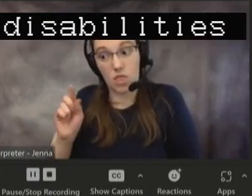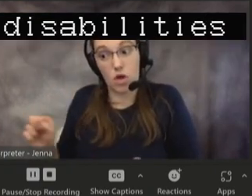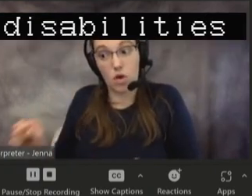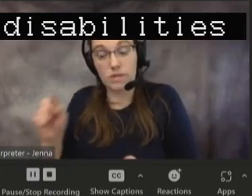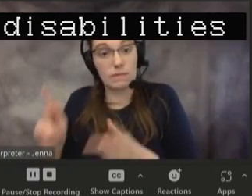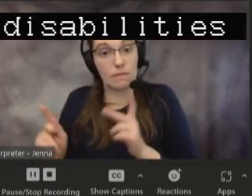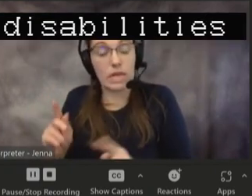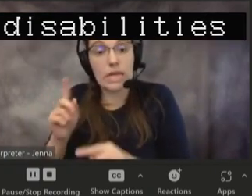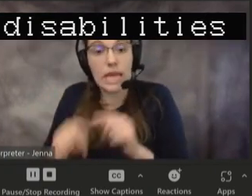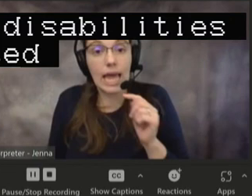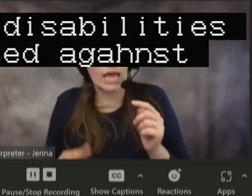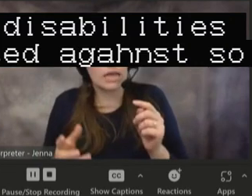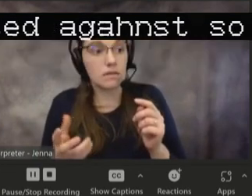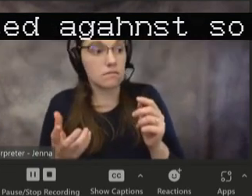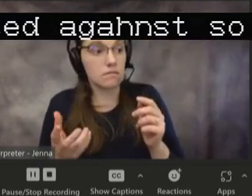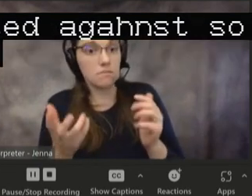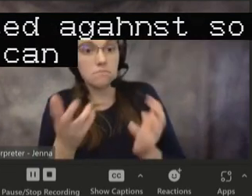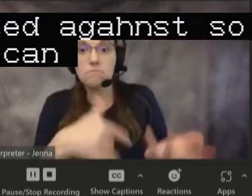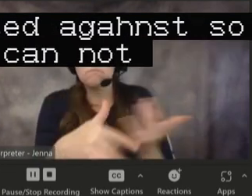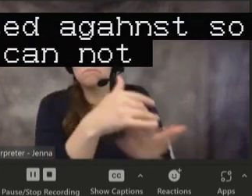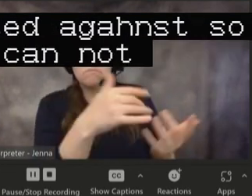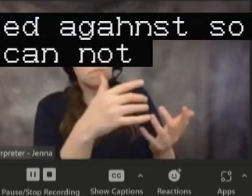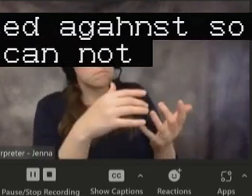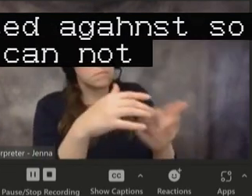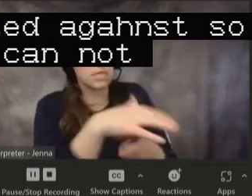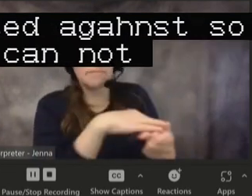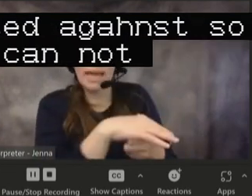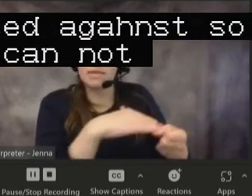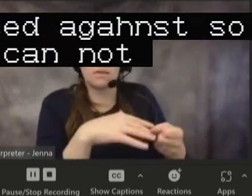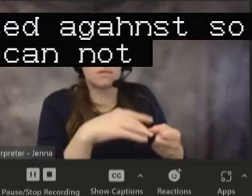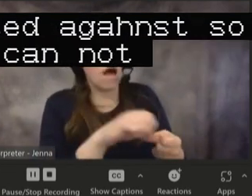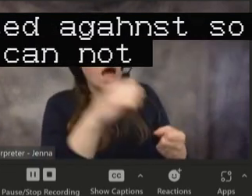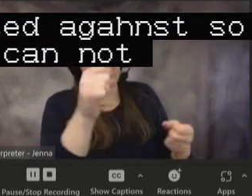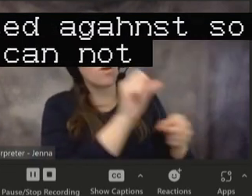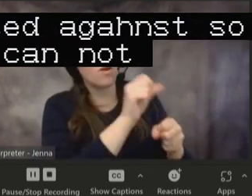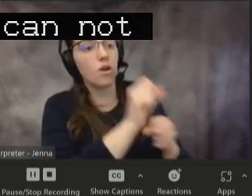that their other employees